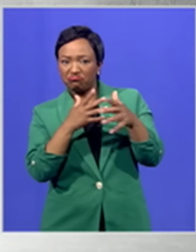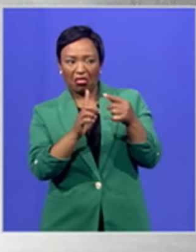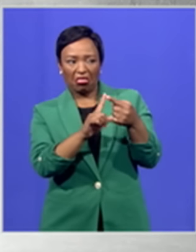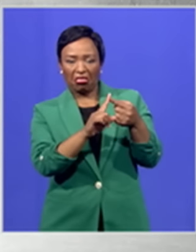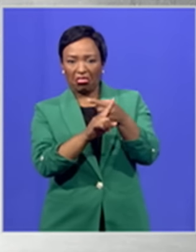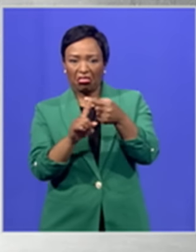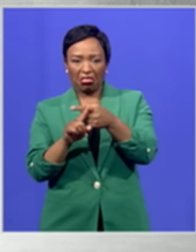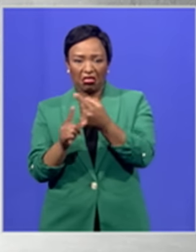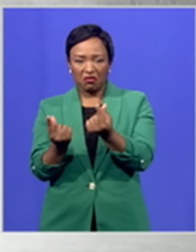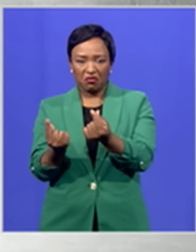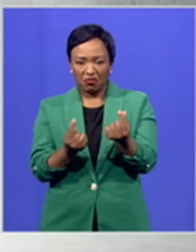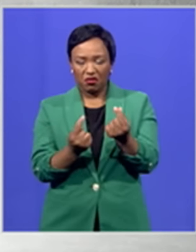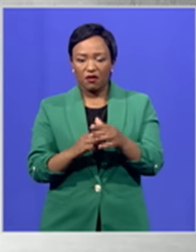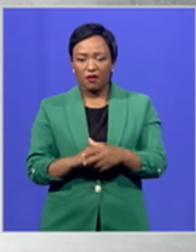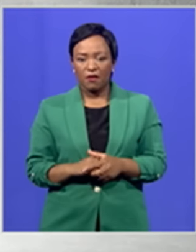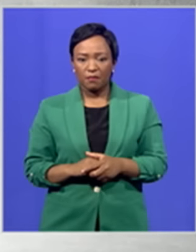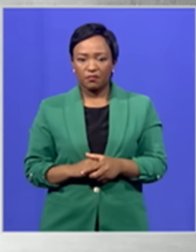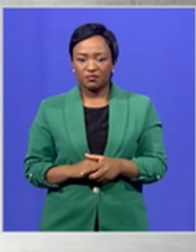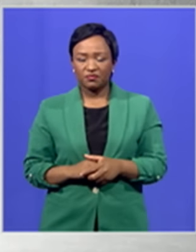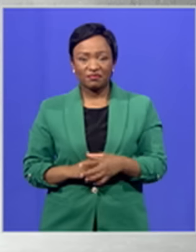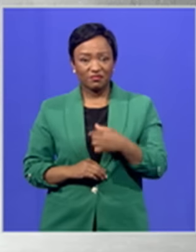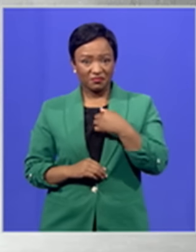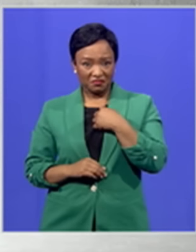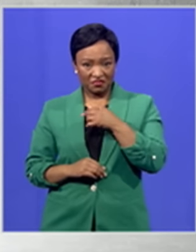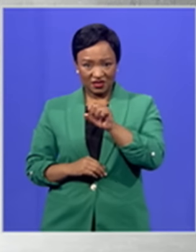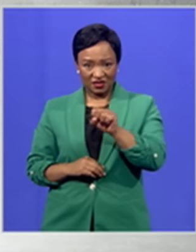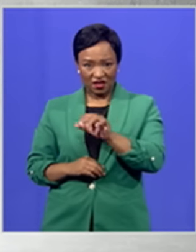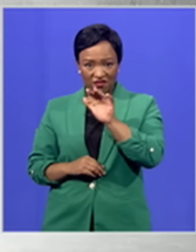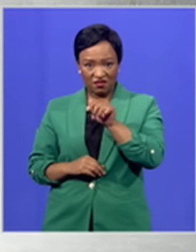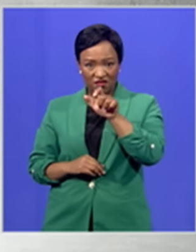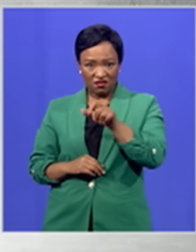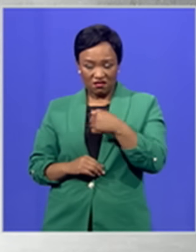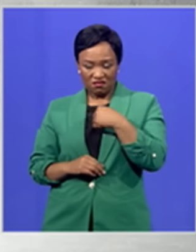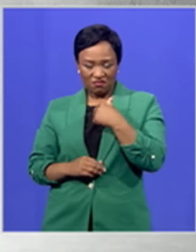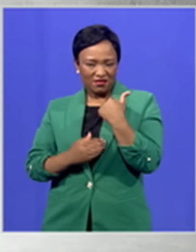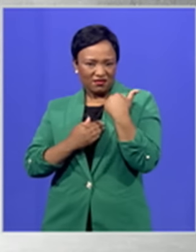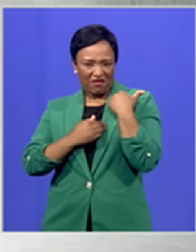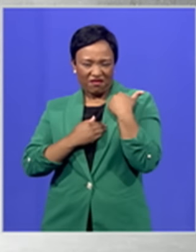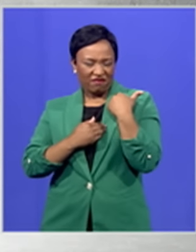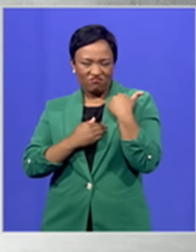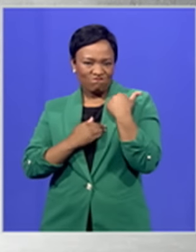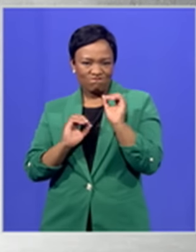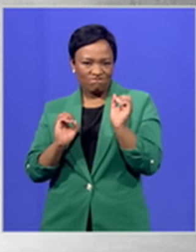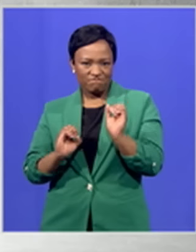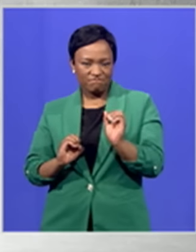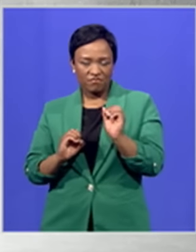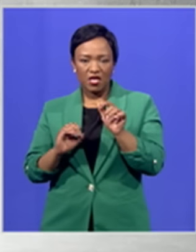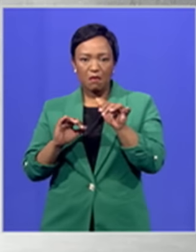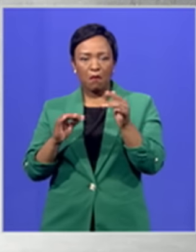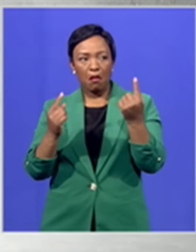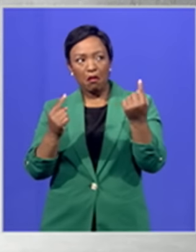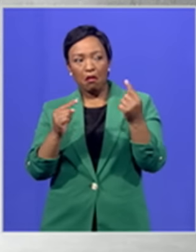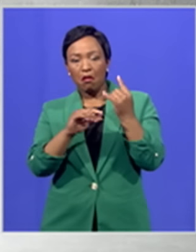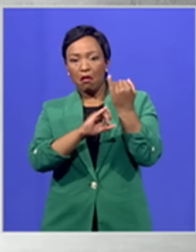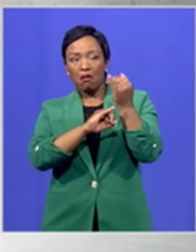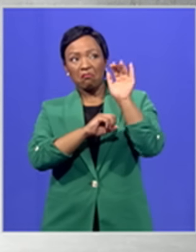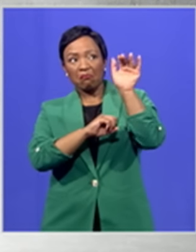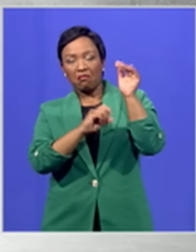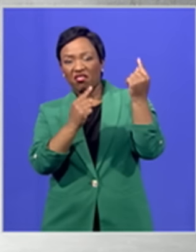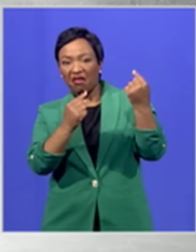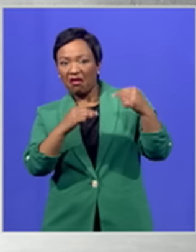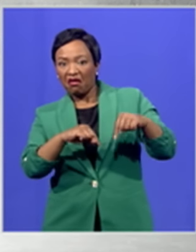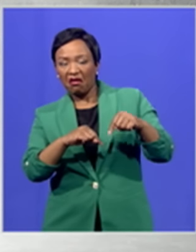nageng. Ke ikhumana ke sa bolokega bjalo ka mo Afrika Borwa ka mo gare ga naga e ka lebaka la bafaladi bao ileng gore ba tsena ba itswa ka jwalo